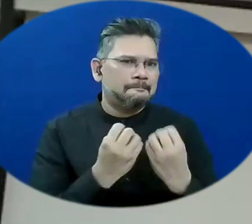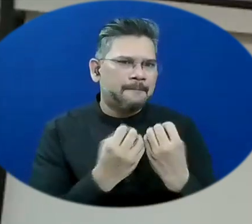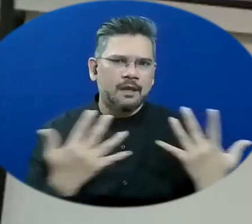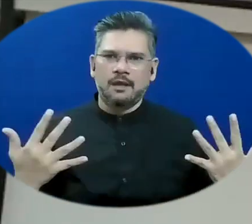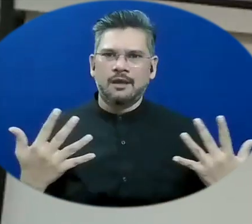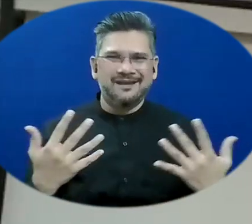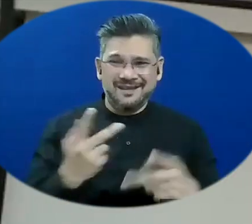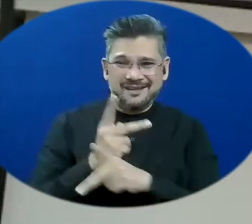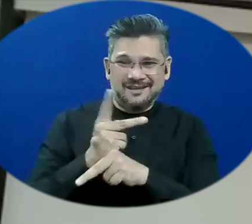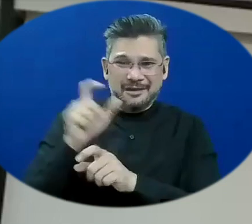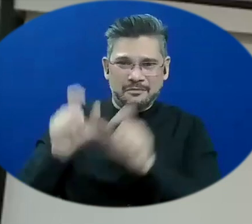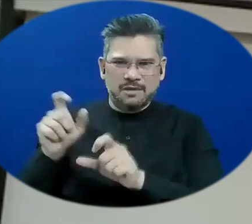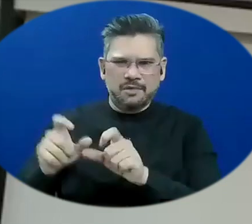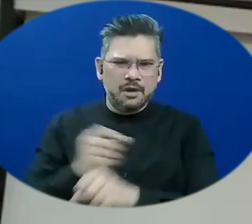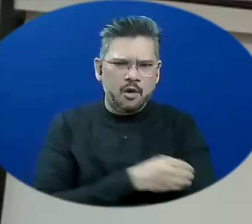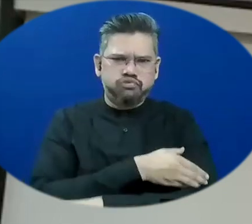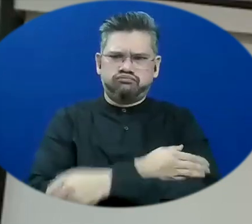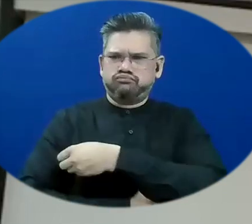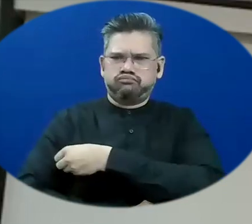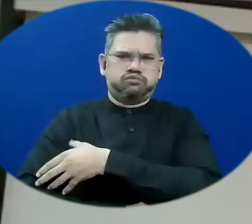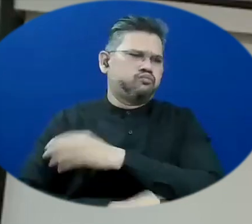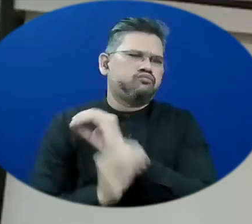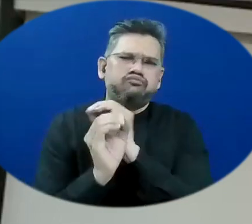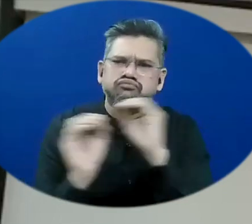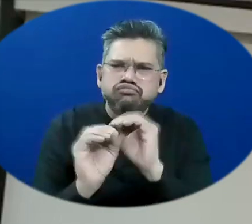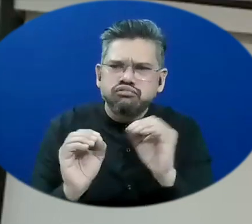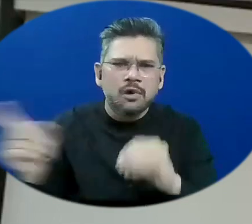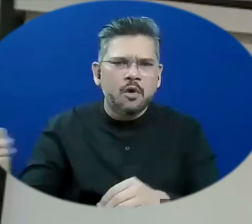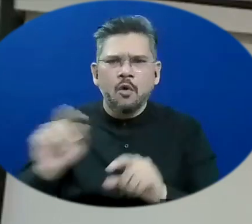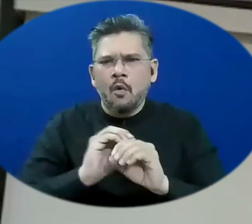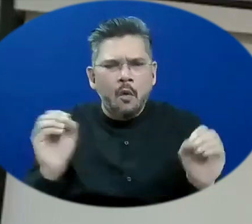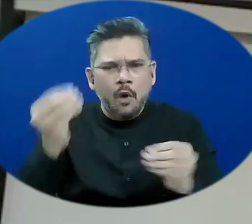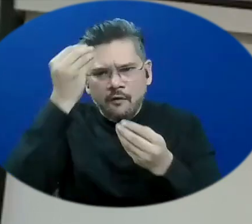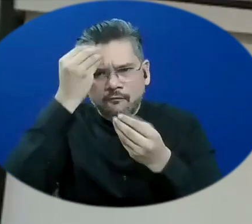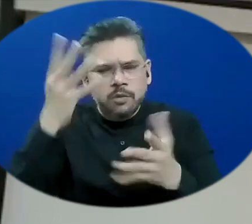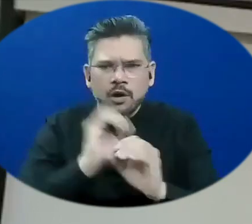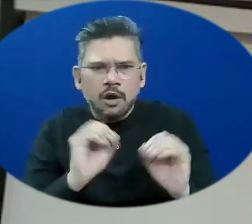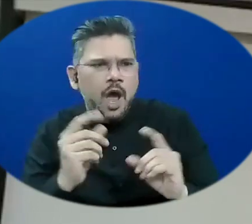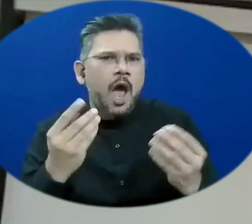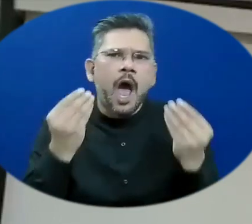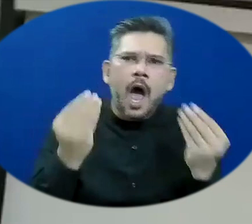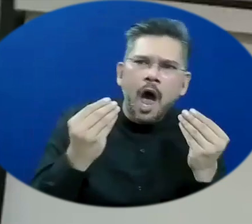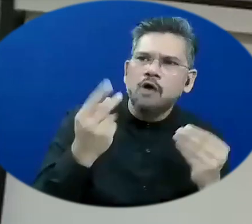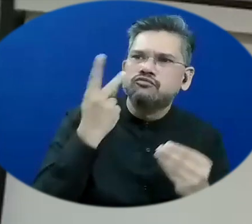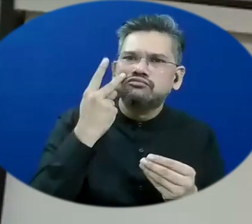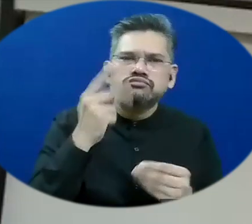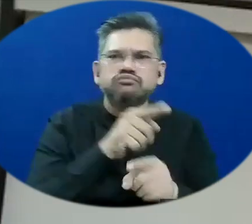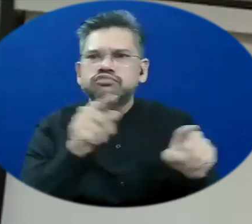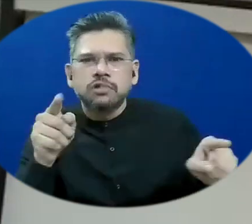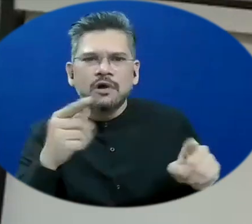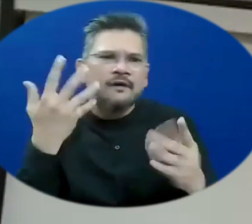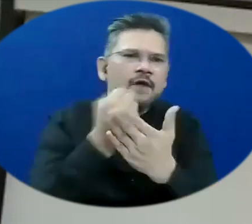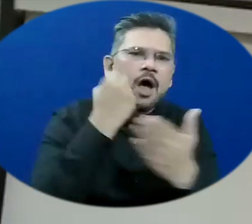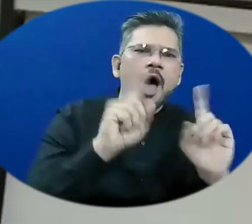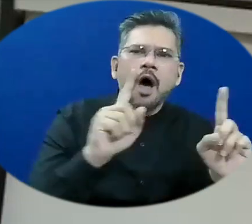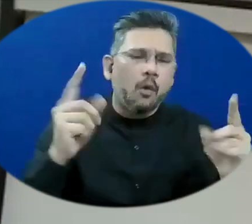empowered or informed as how to seek them out or find them. They just assume there is nothing there for them.